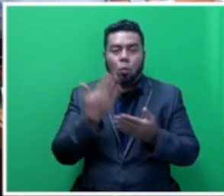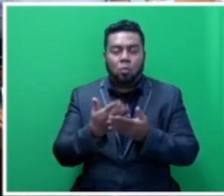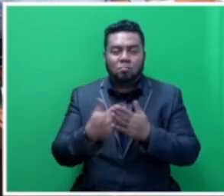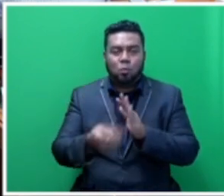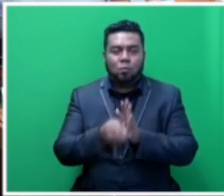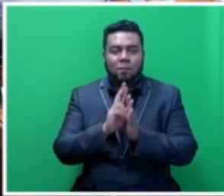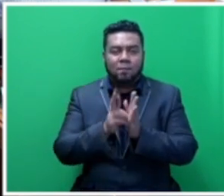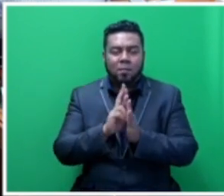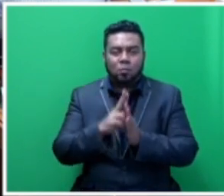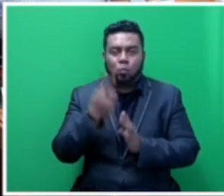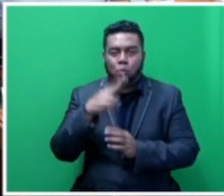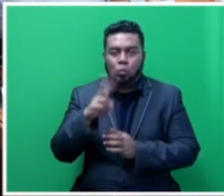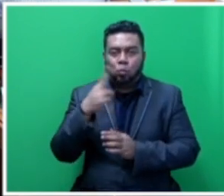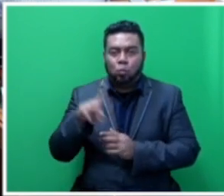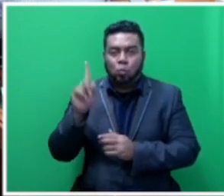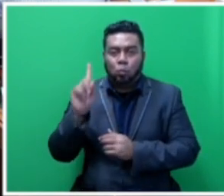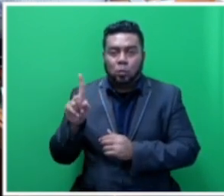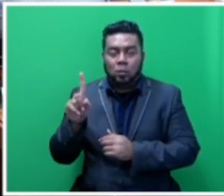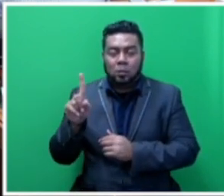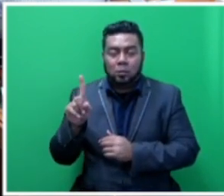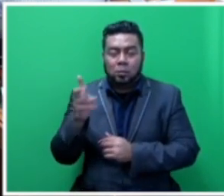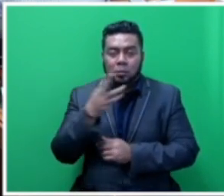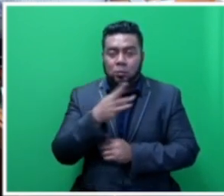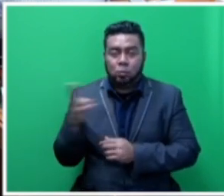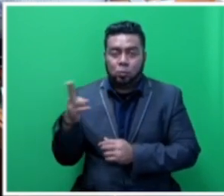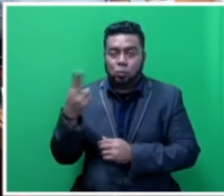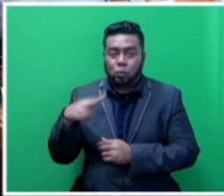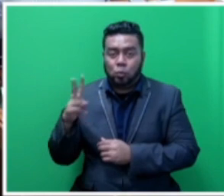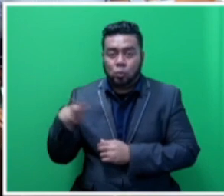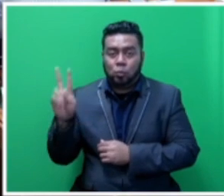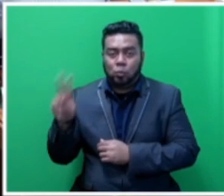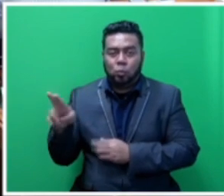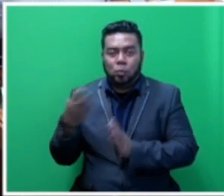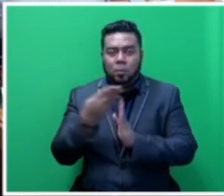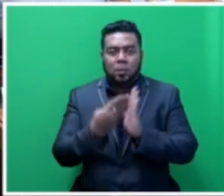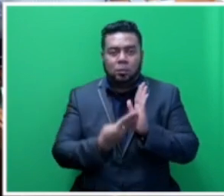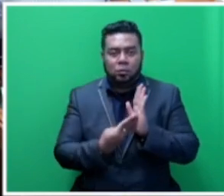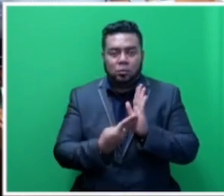revised 2021 to 2022 budget.